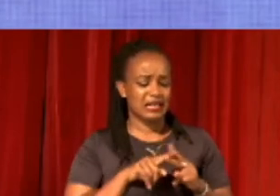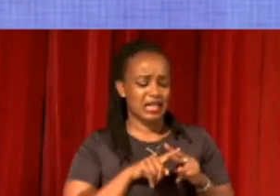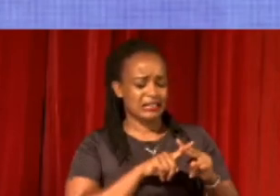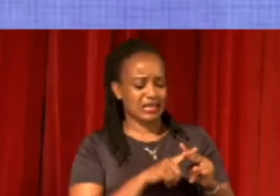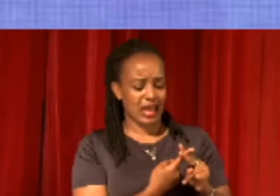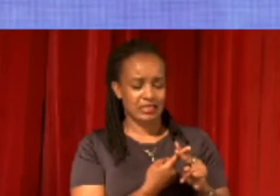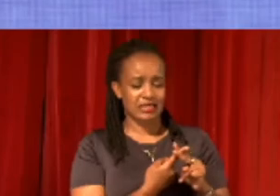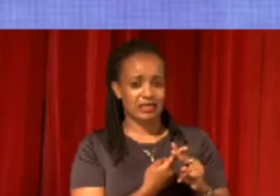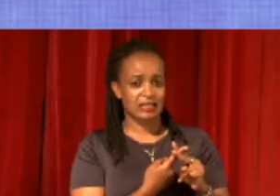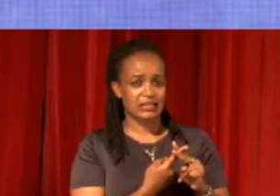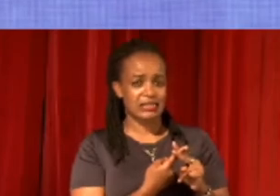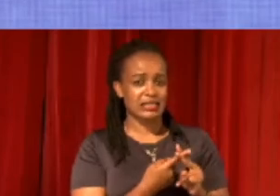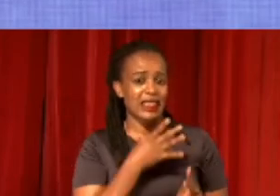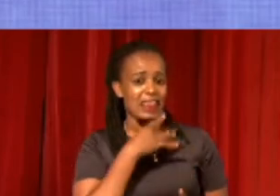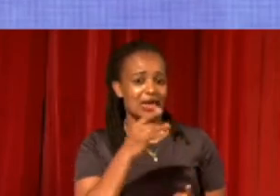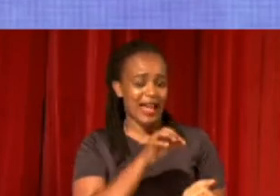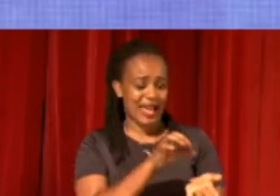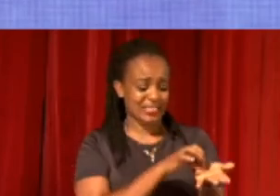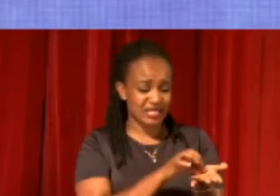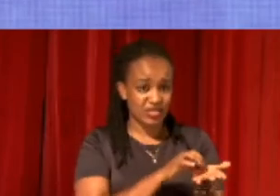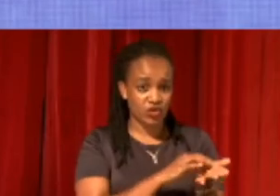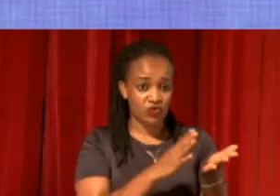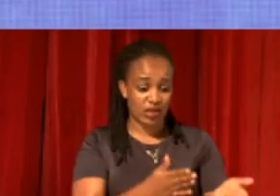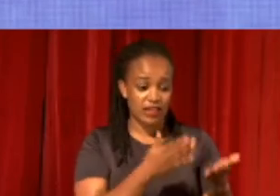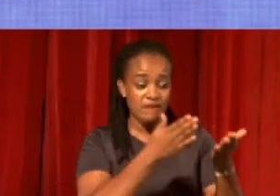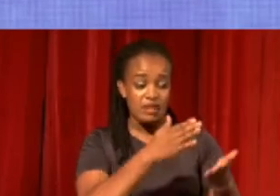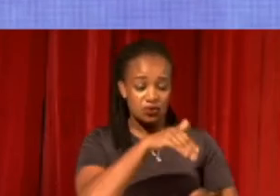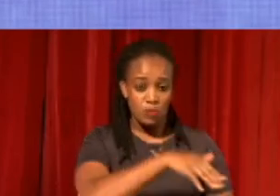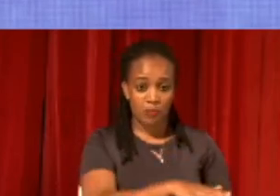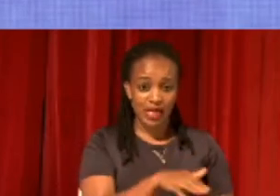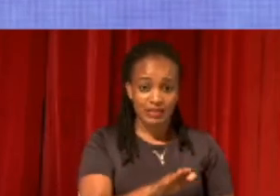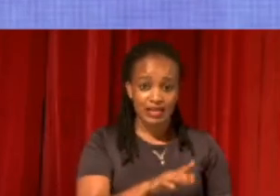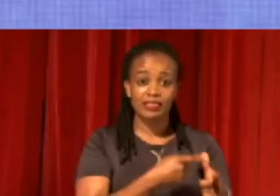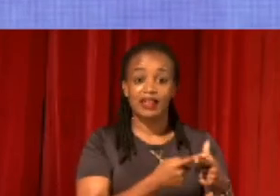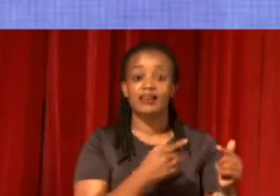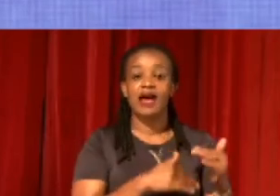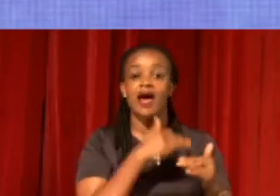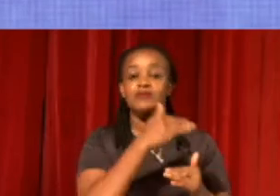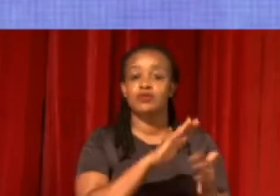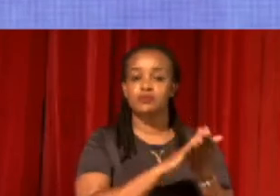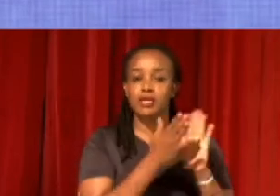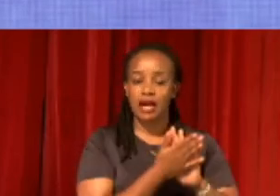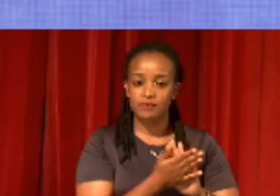So say audio and you actually change. And the microphone.